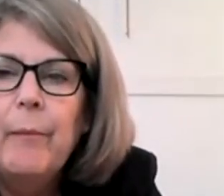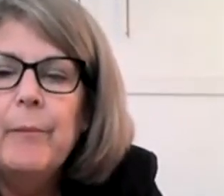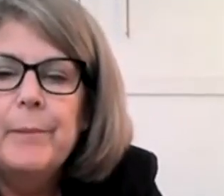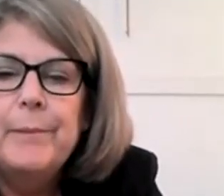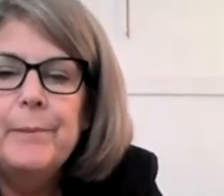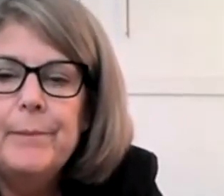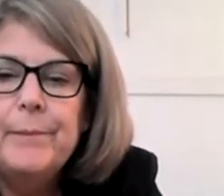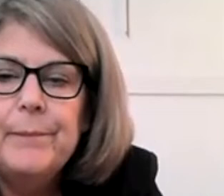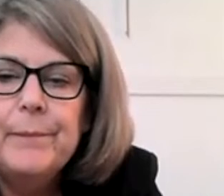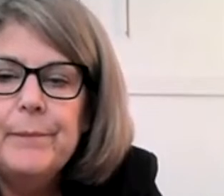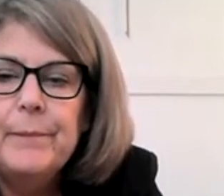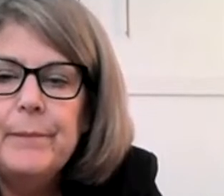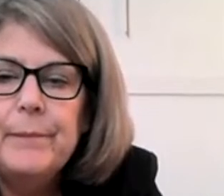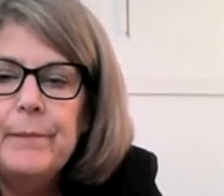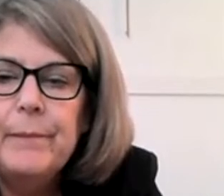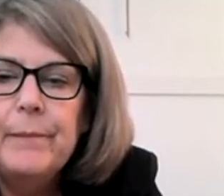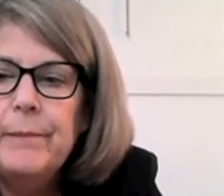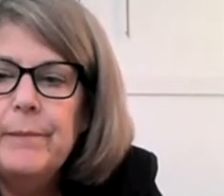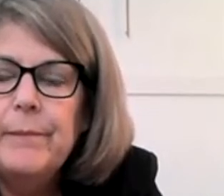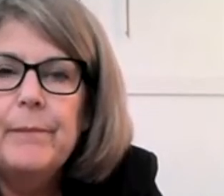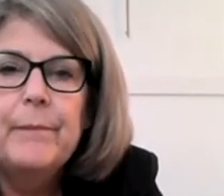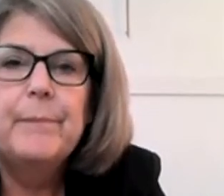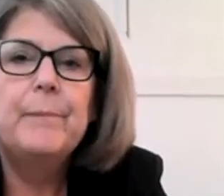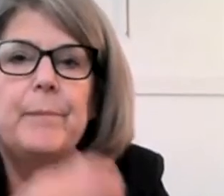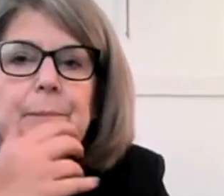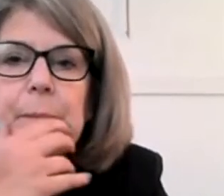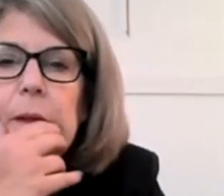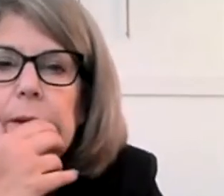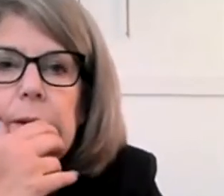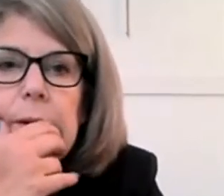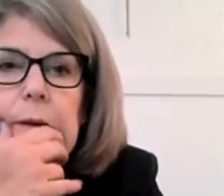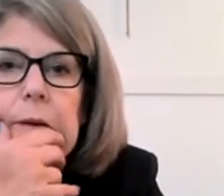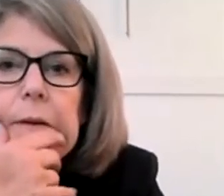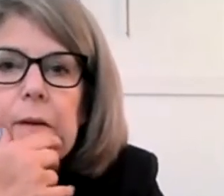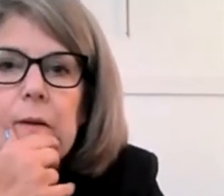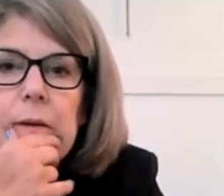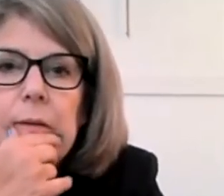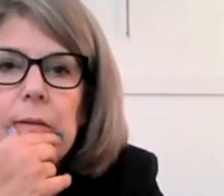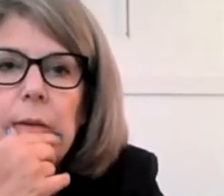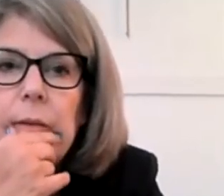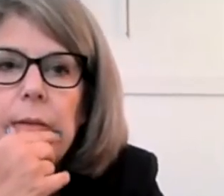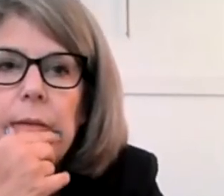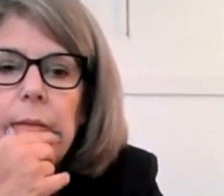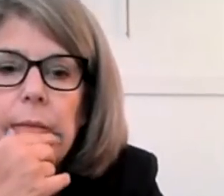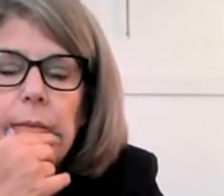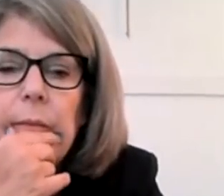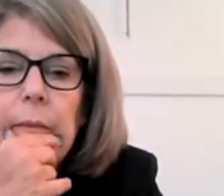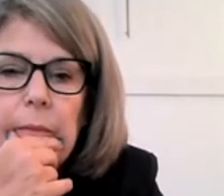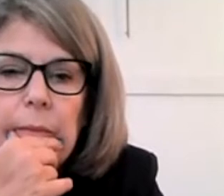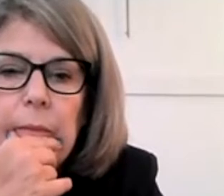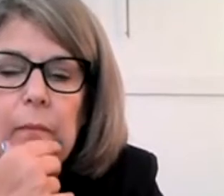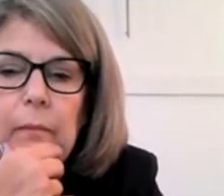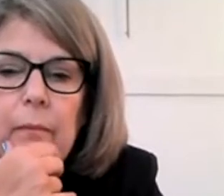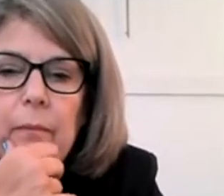y'all? Jen, when we come back, sorry, there'll be an opportunity for everybody to come back to this larger room, and then Yes. the 3